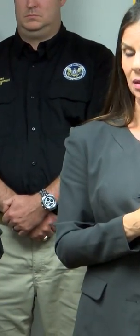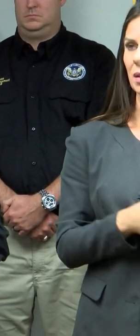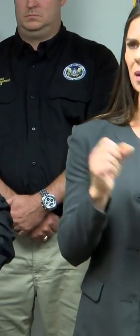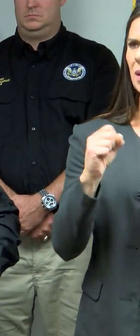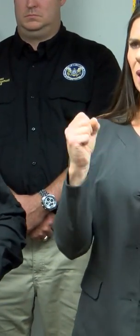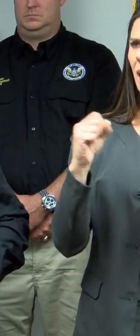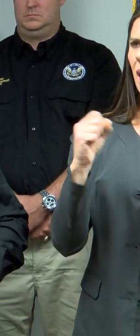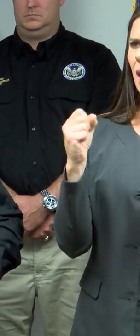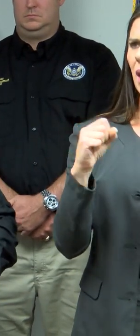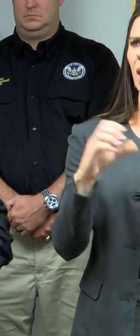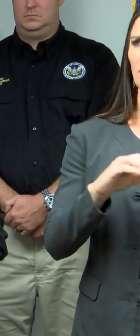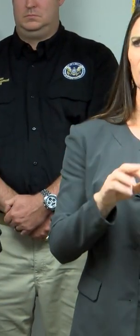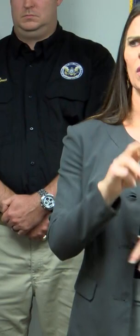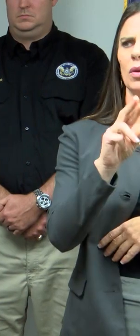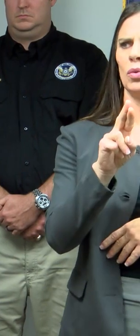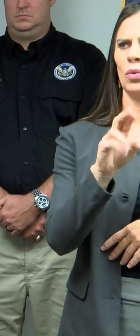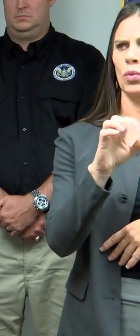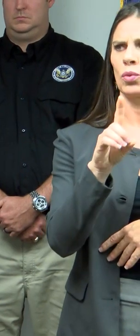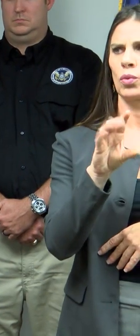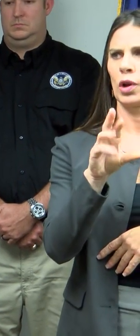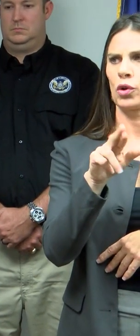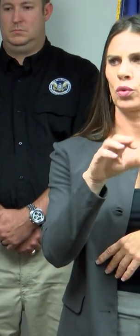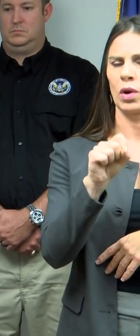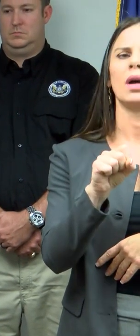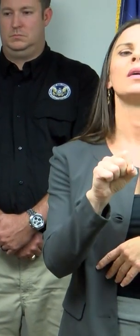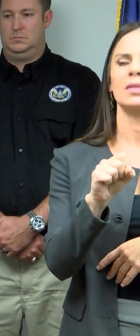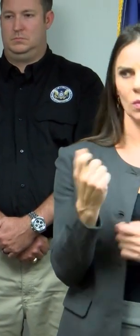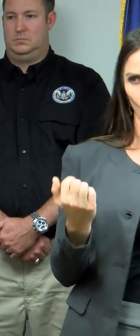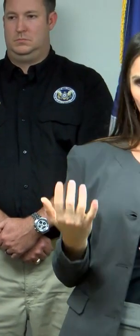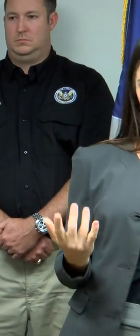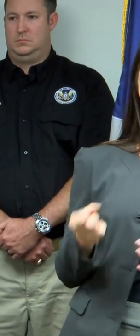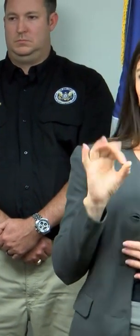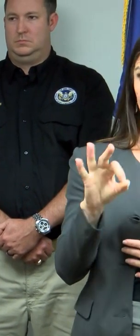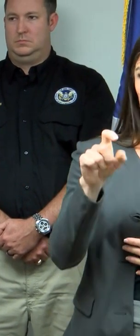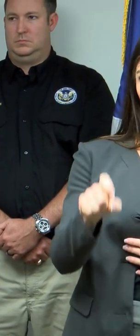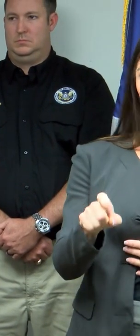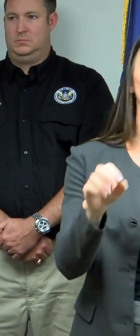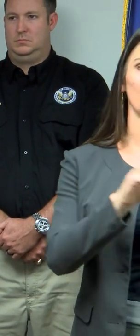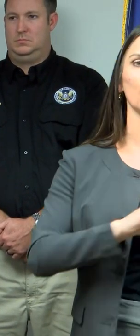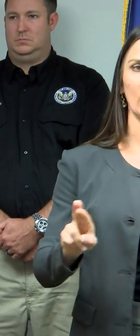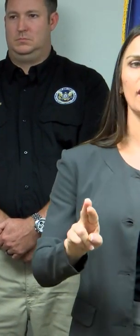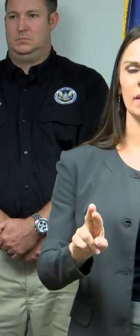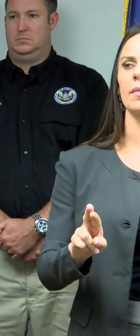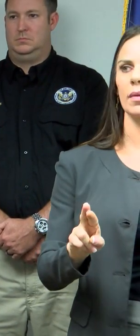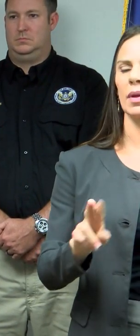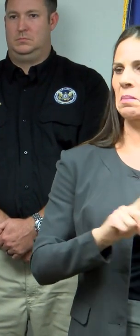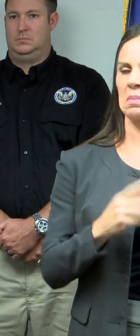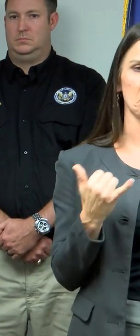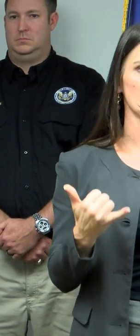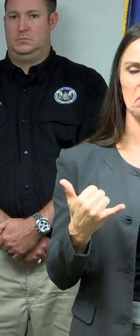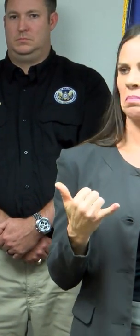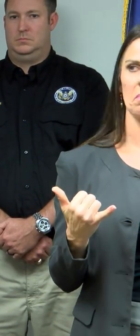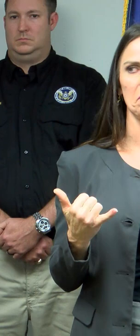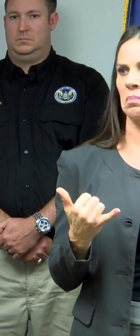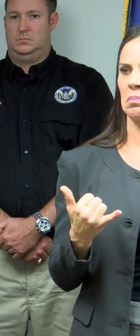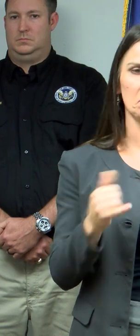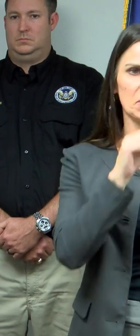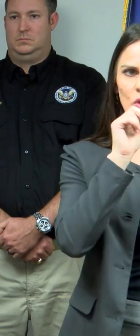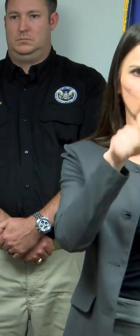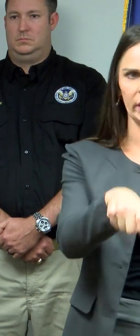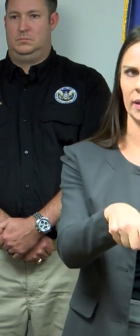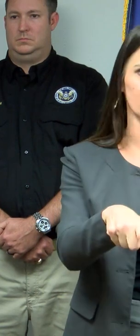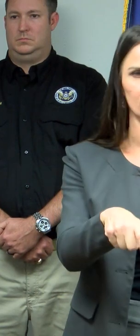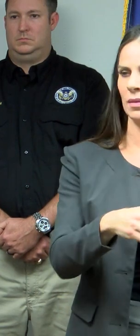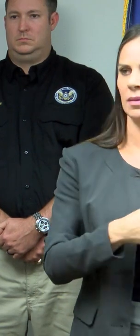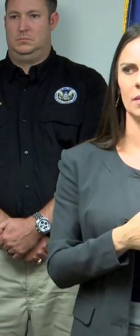obviously, Red Cross is standby, and if in case we need it, we are ready to do that. But at this point, there is no need. And also, one